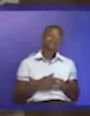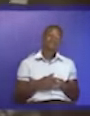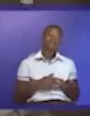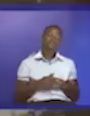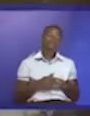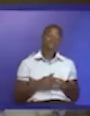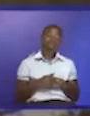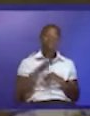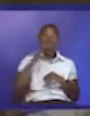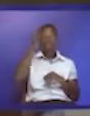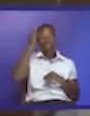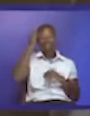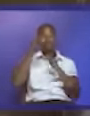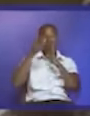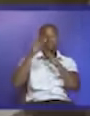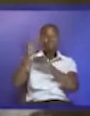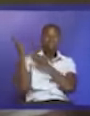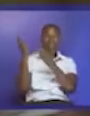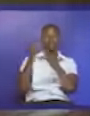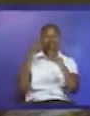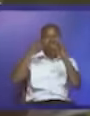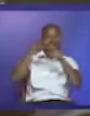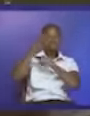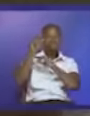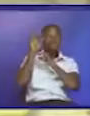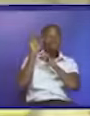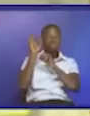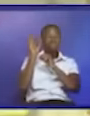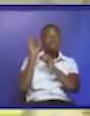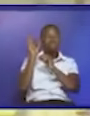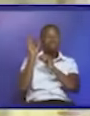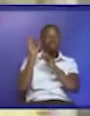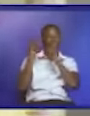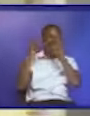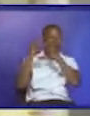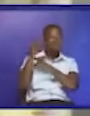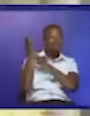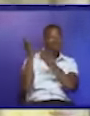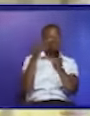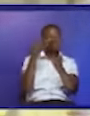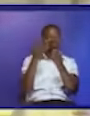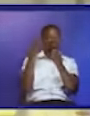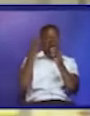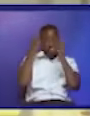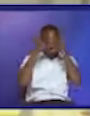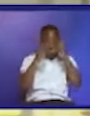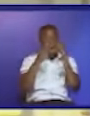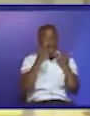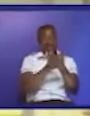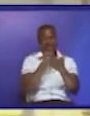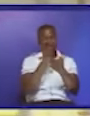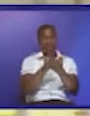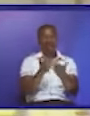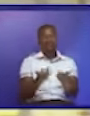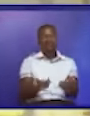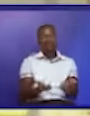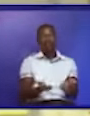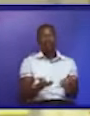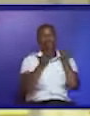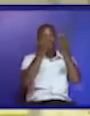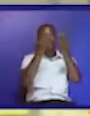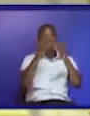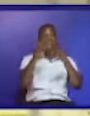Why is God bringing this prophetic message? Ghana, your rising will depend more than the